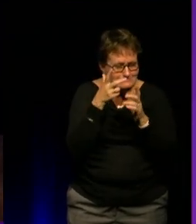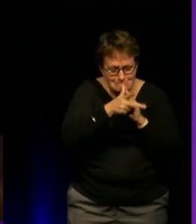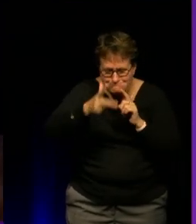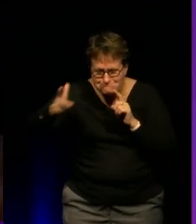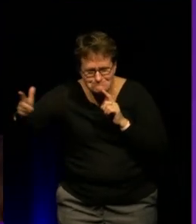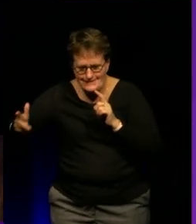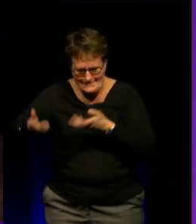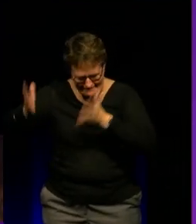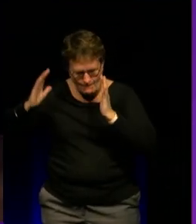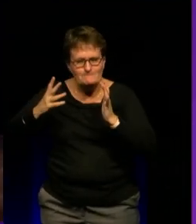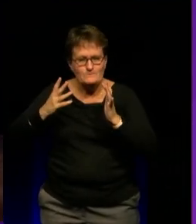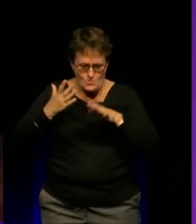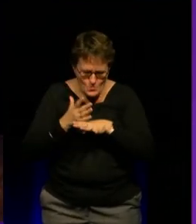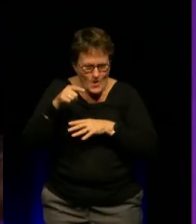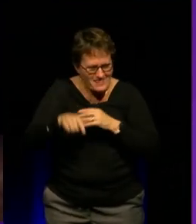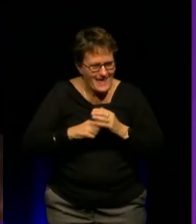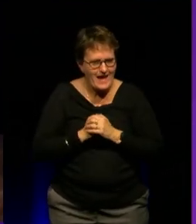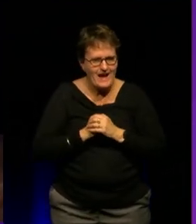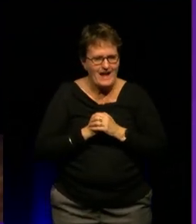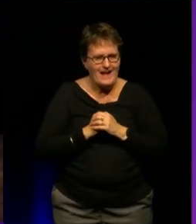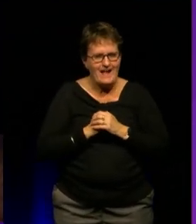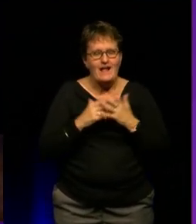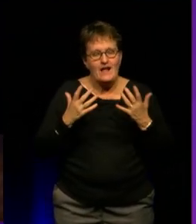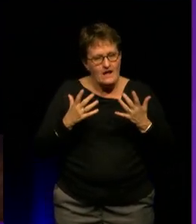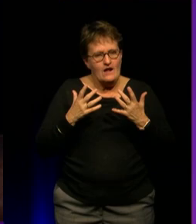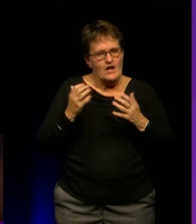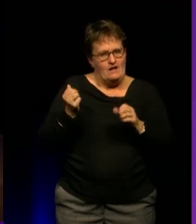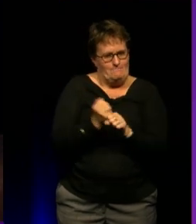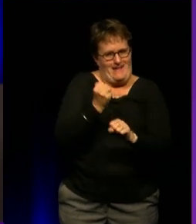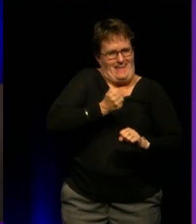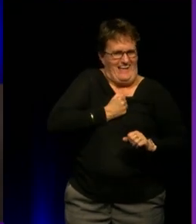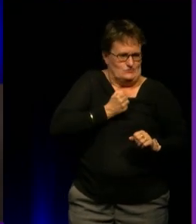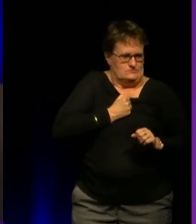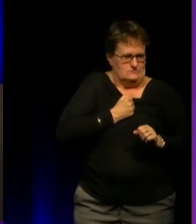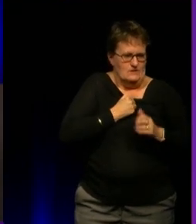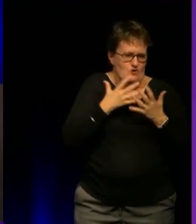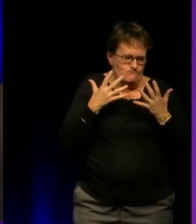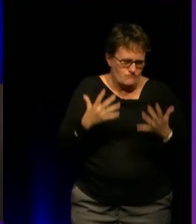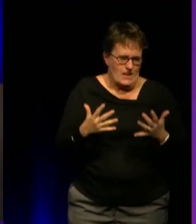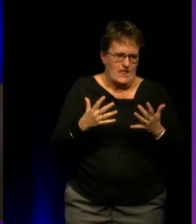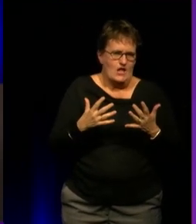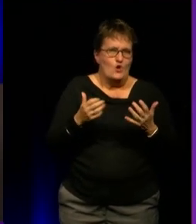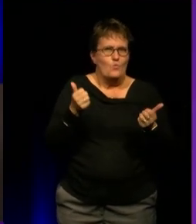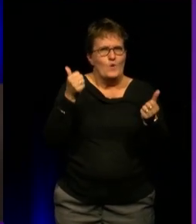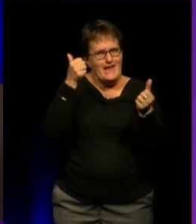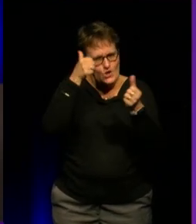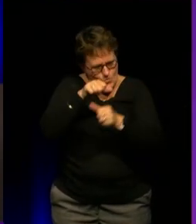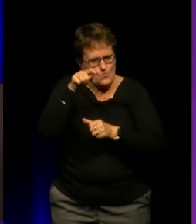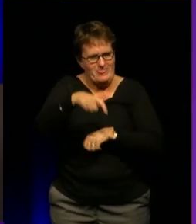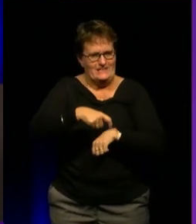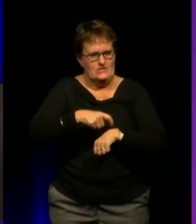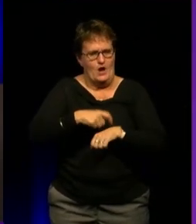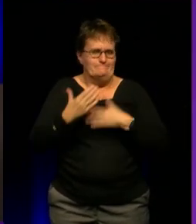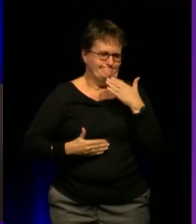so we grounded out. And that was really the tipping point. That's the point where we went, when the particles started working.